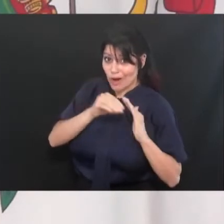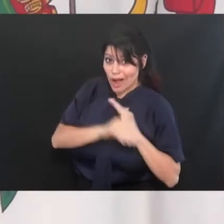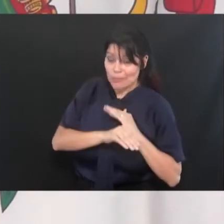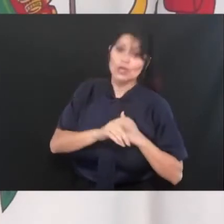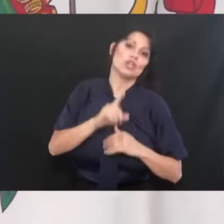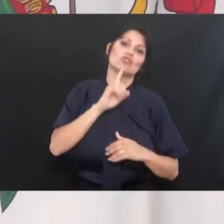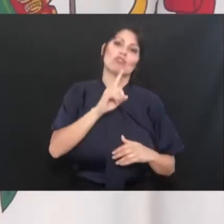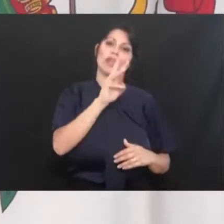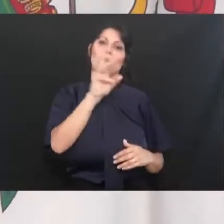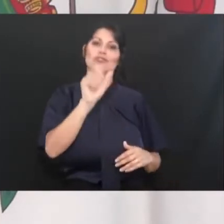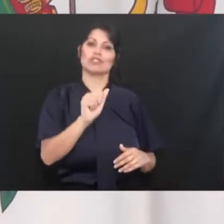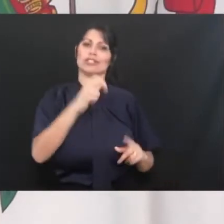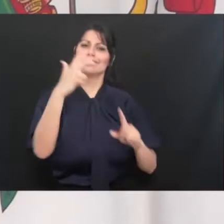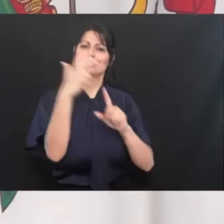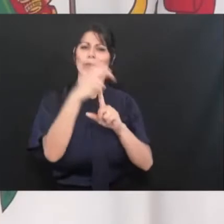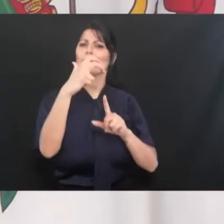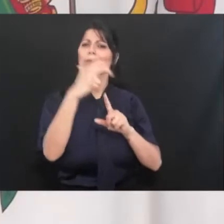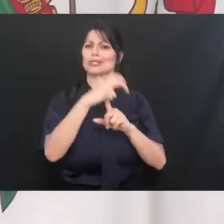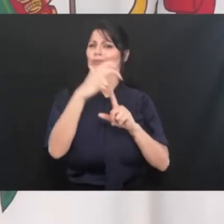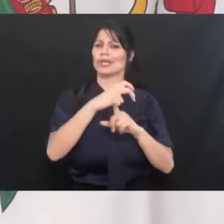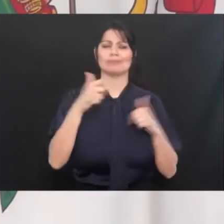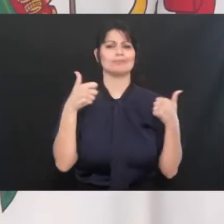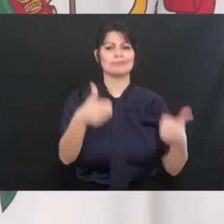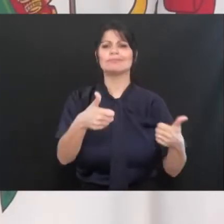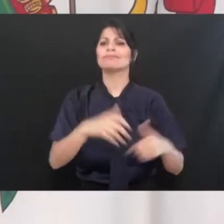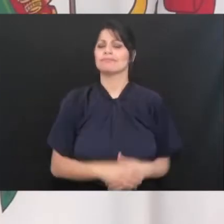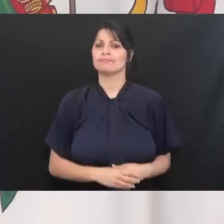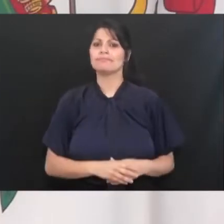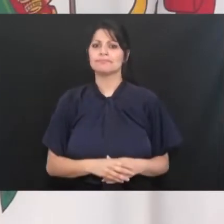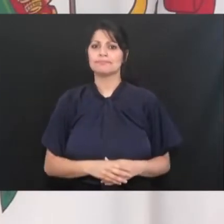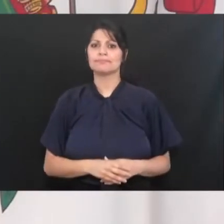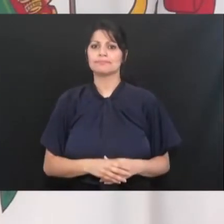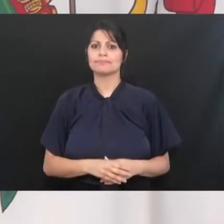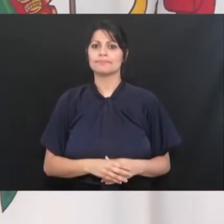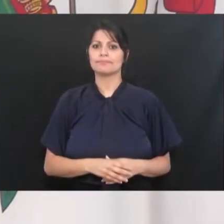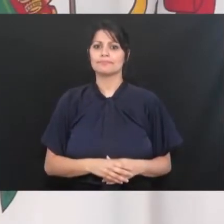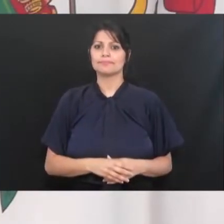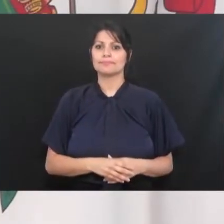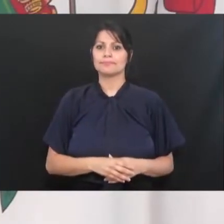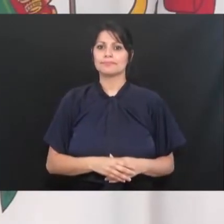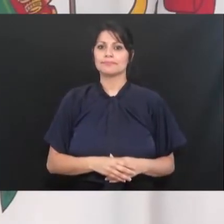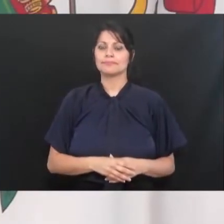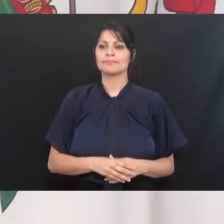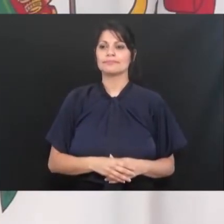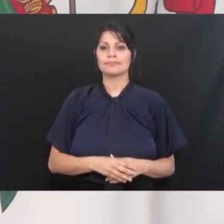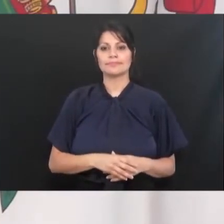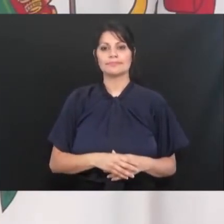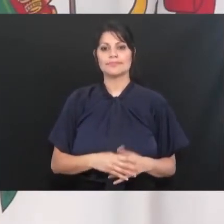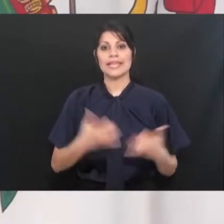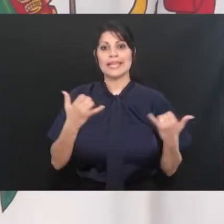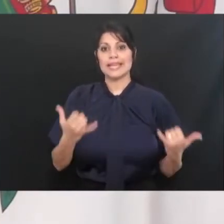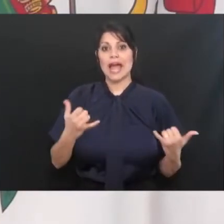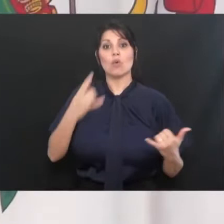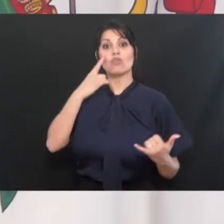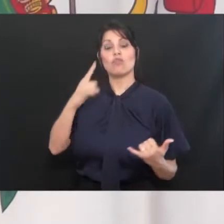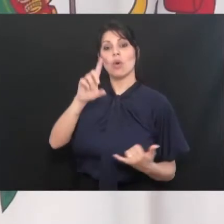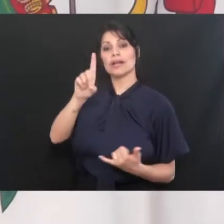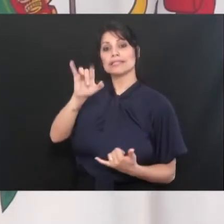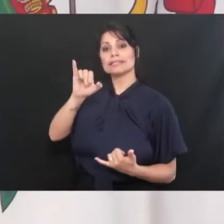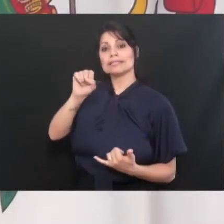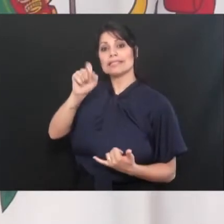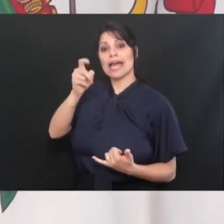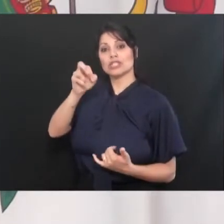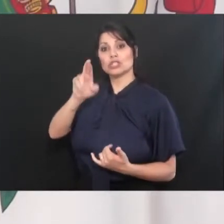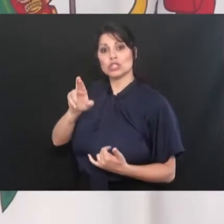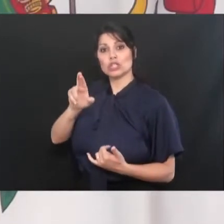the nation and make yourself look great, and that's really good. From a disaster assistance program, and those